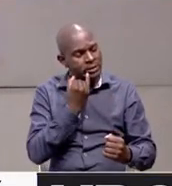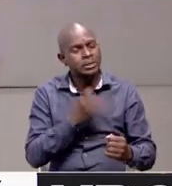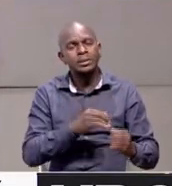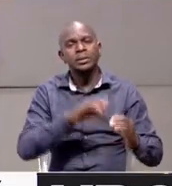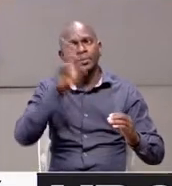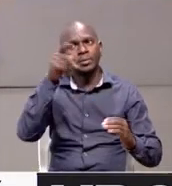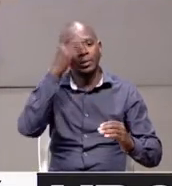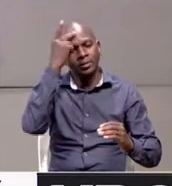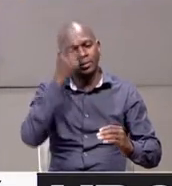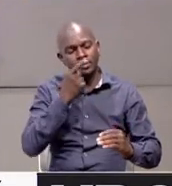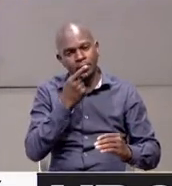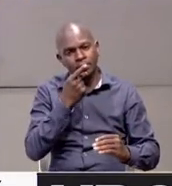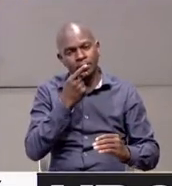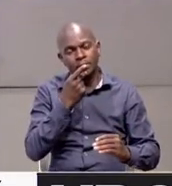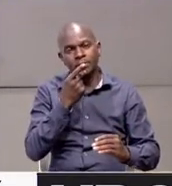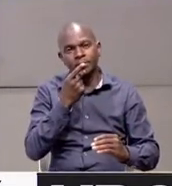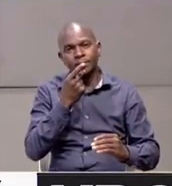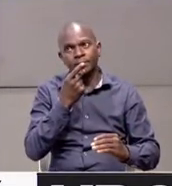them.